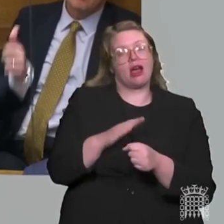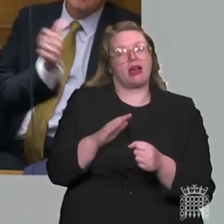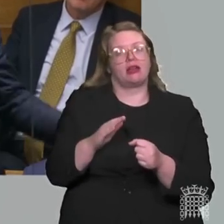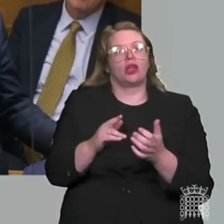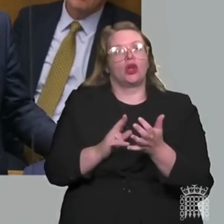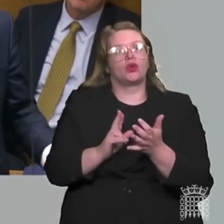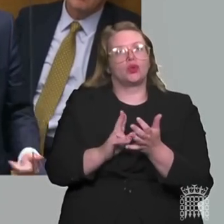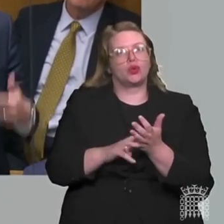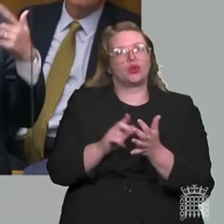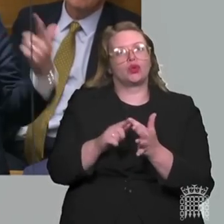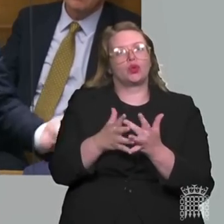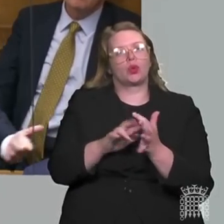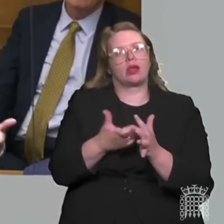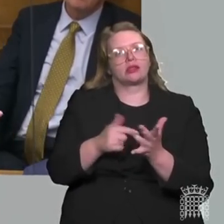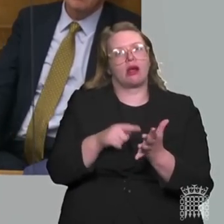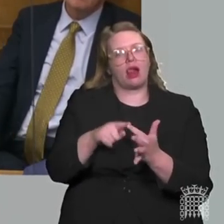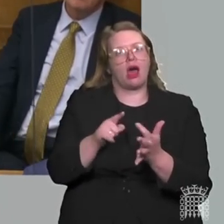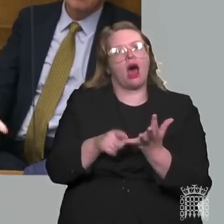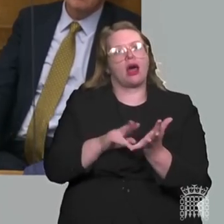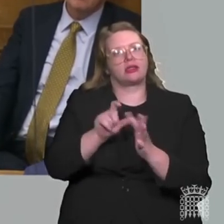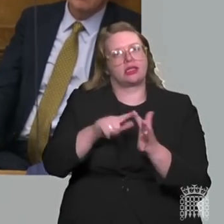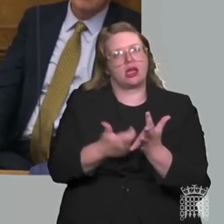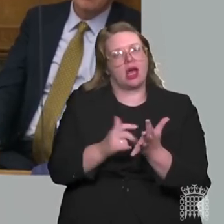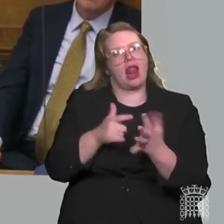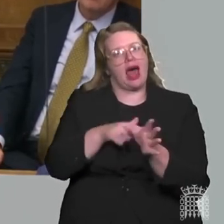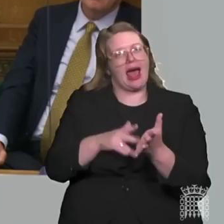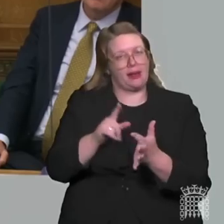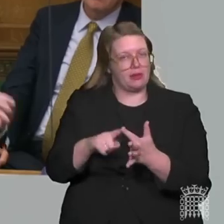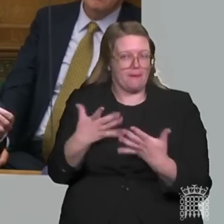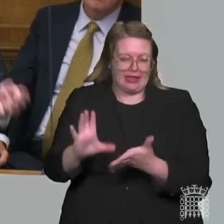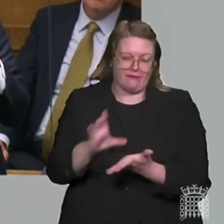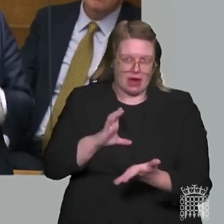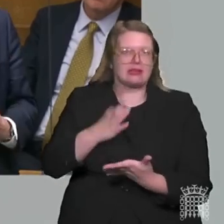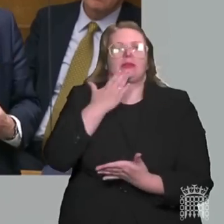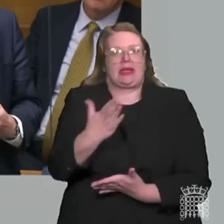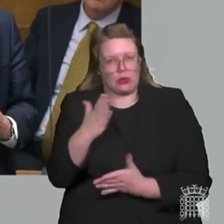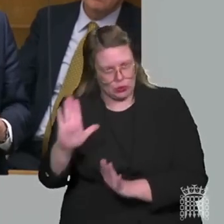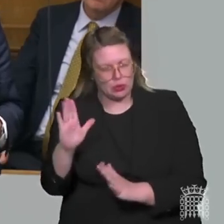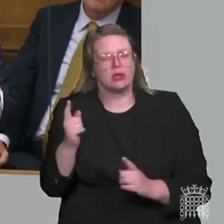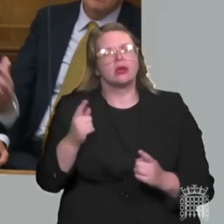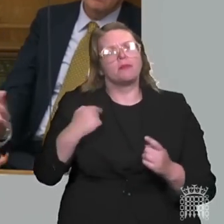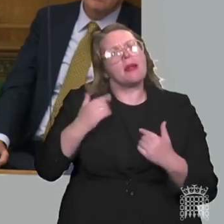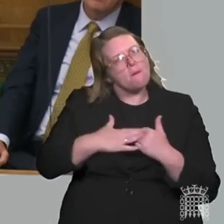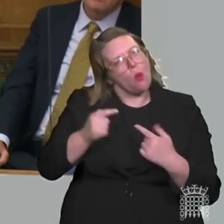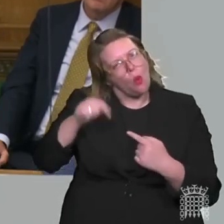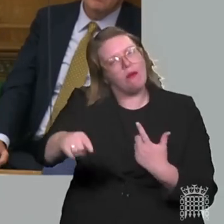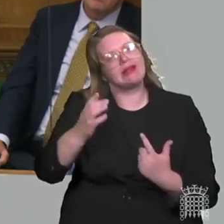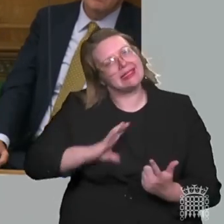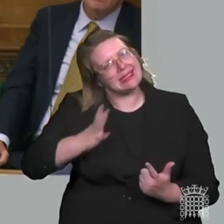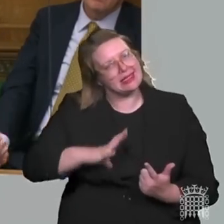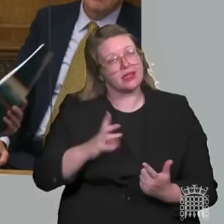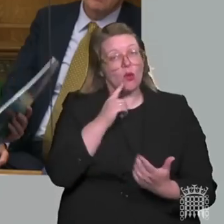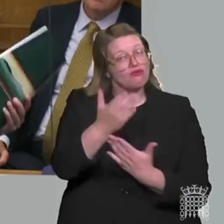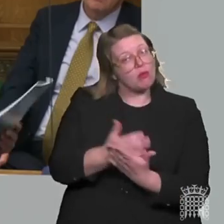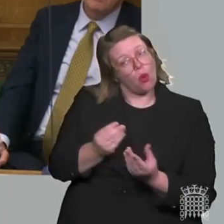from government through the Future High Streets Fund and the Town Deal, but there's always more to do. So will the Prime Minister commit to reading our report, carefully considering our